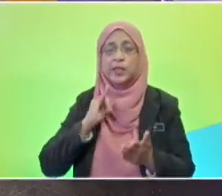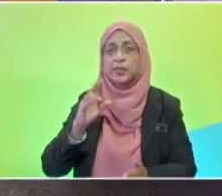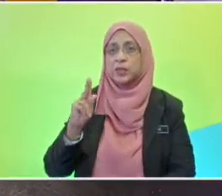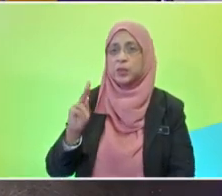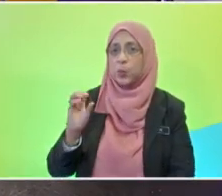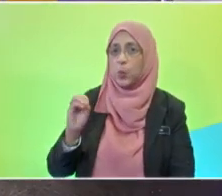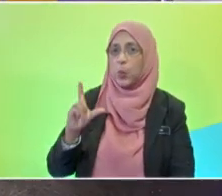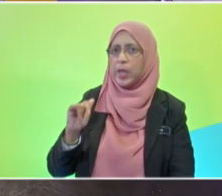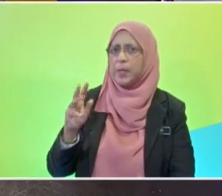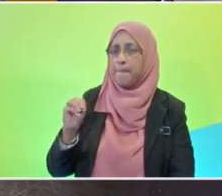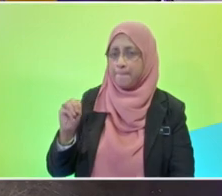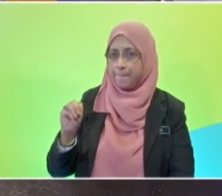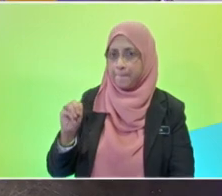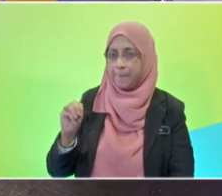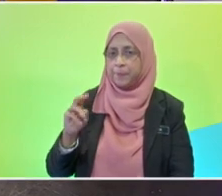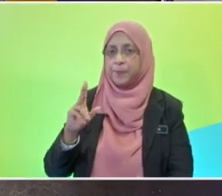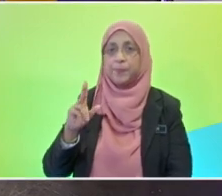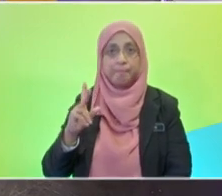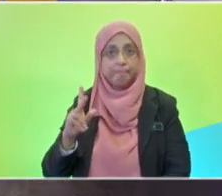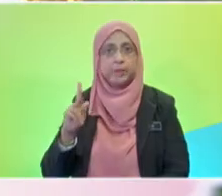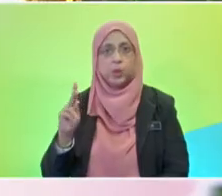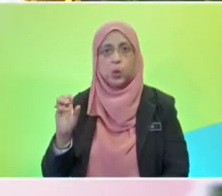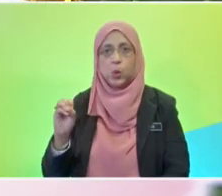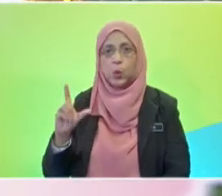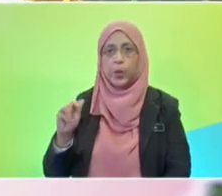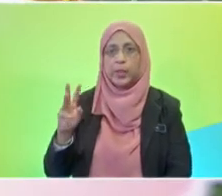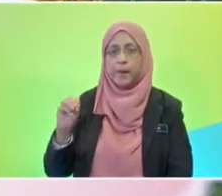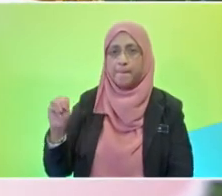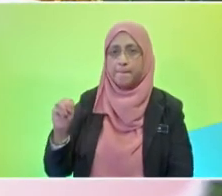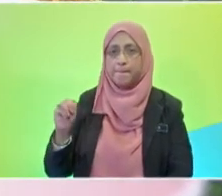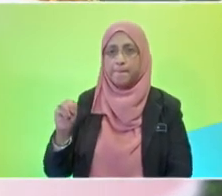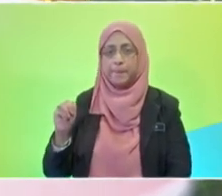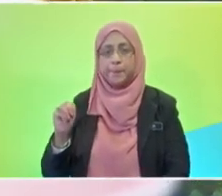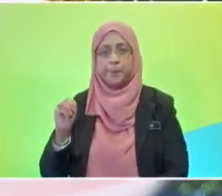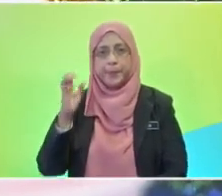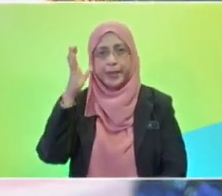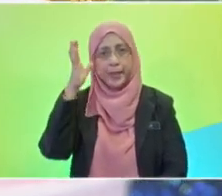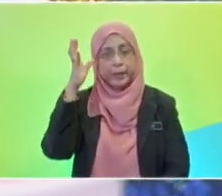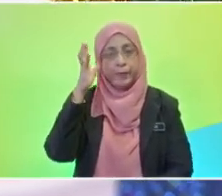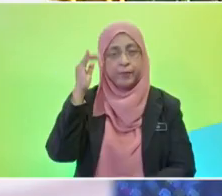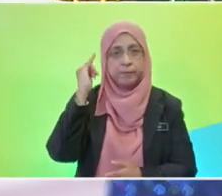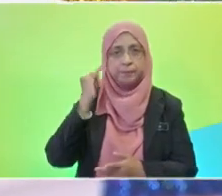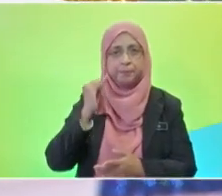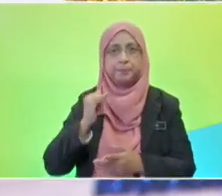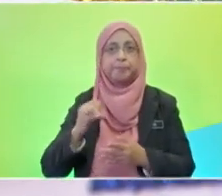column is a decorative item made on the floor using